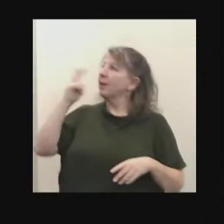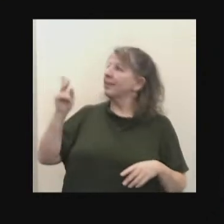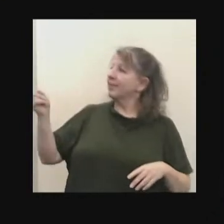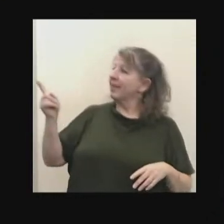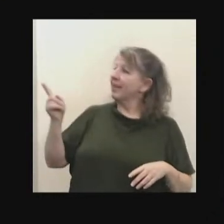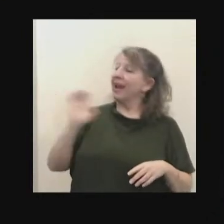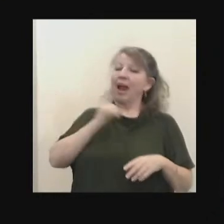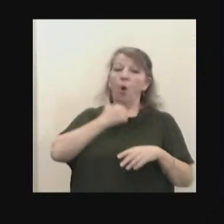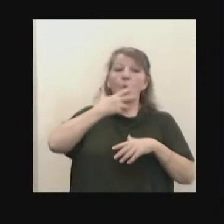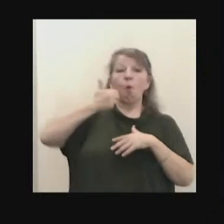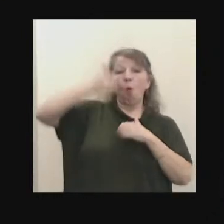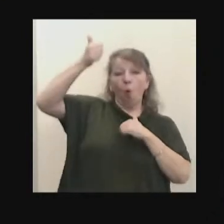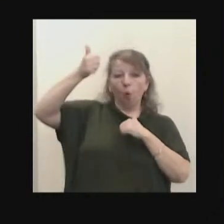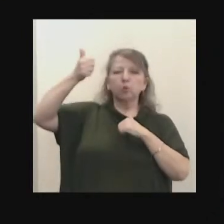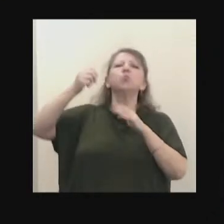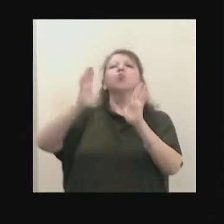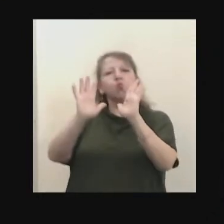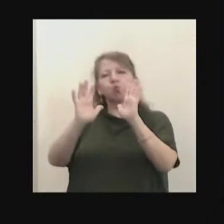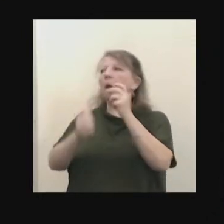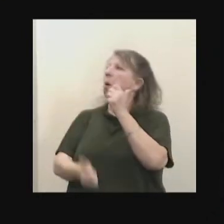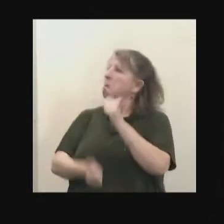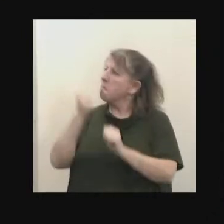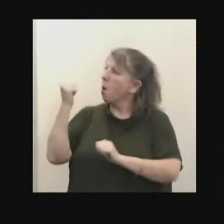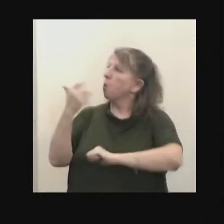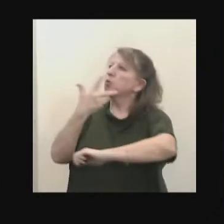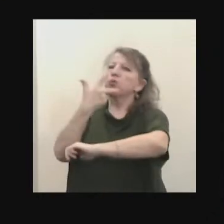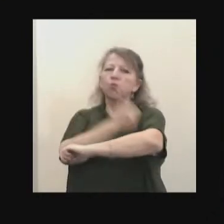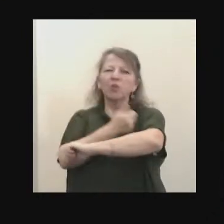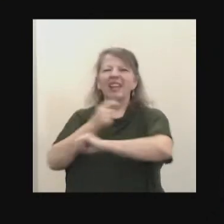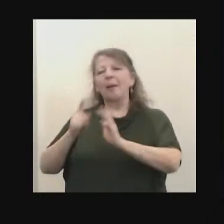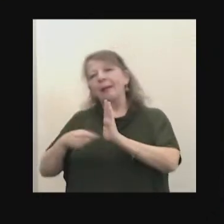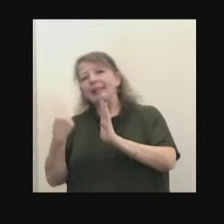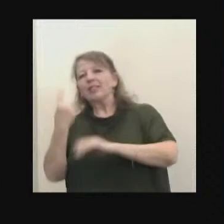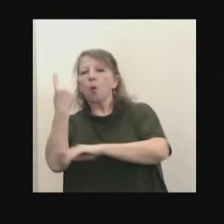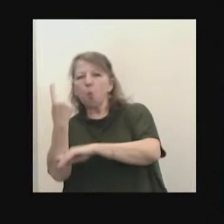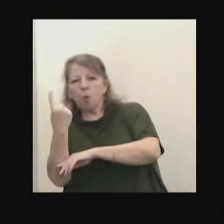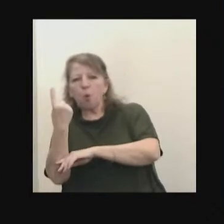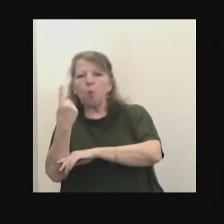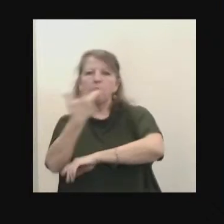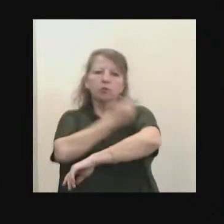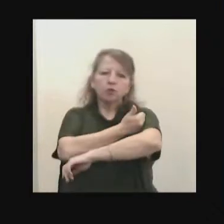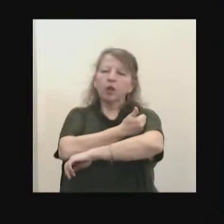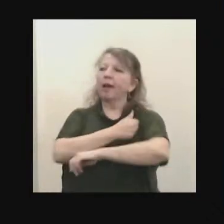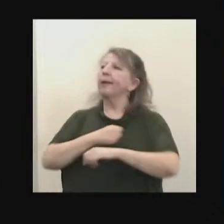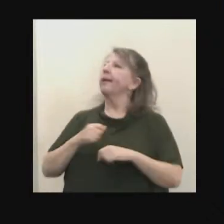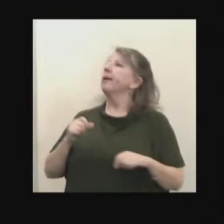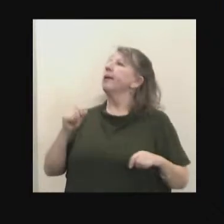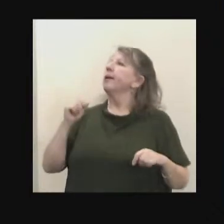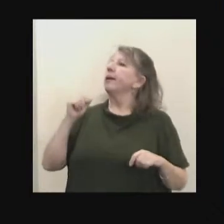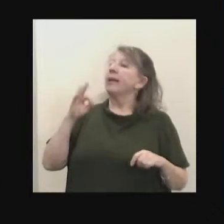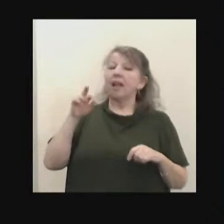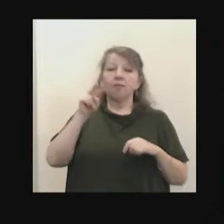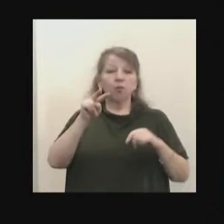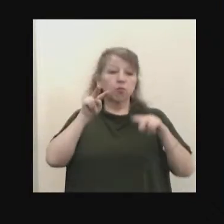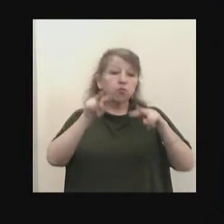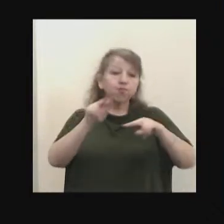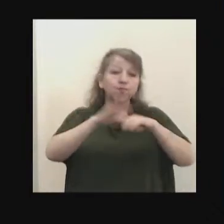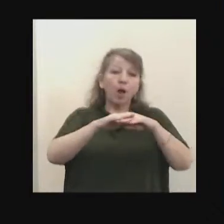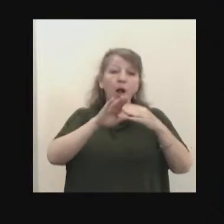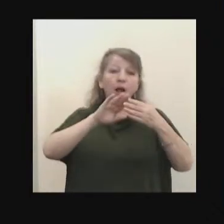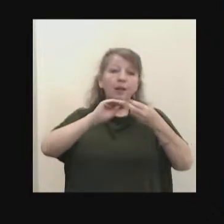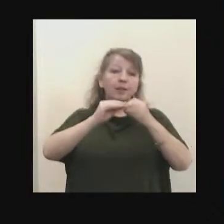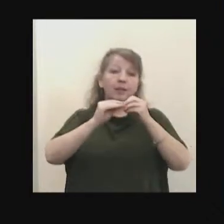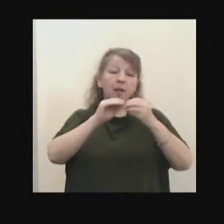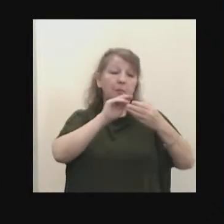covered. Most of our seniors have had at least one dose. And then if you go online yourself and look at the data, most